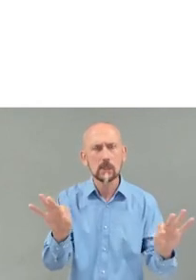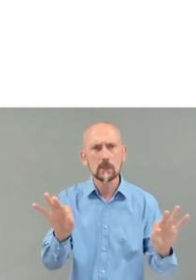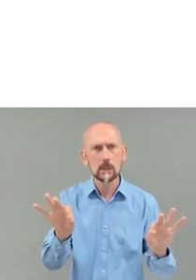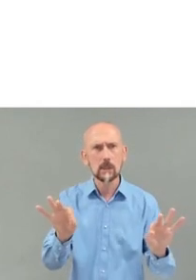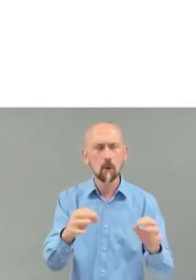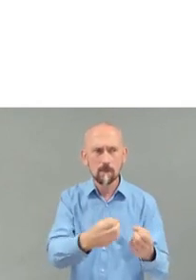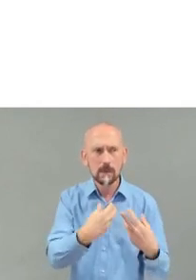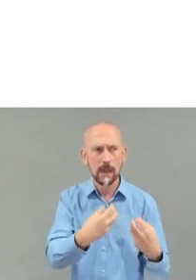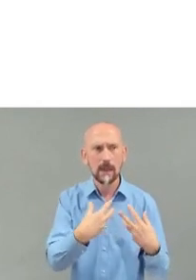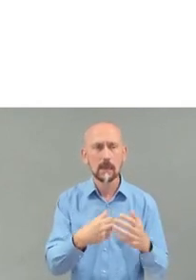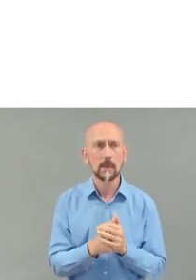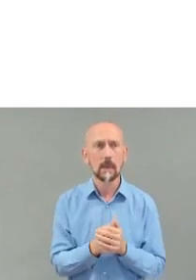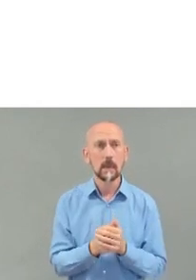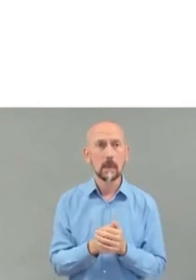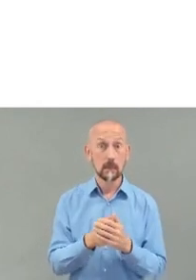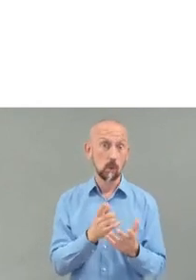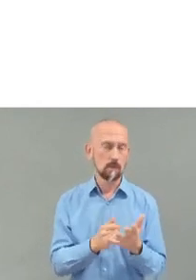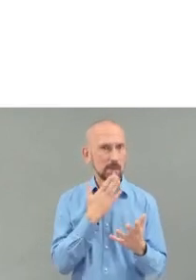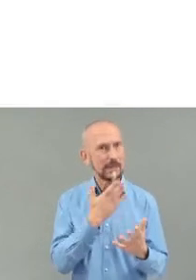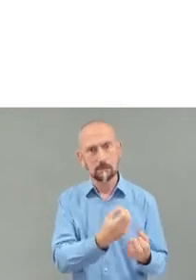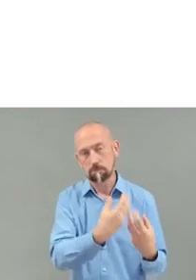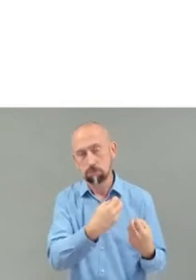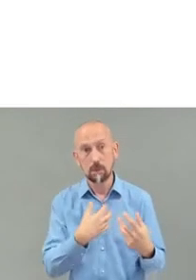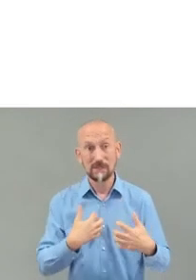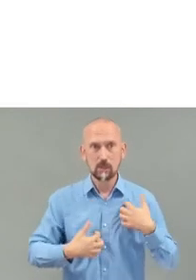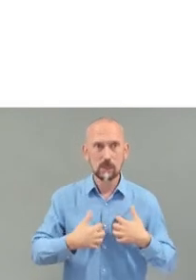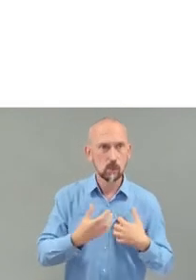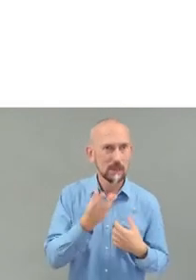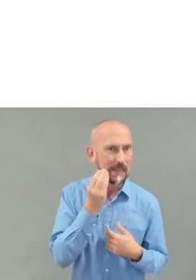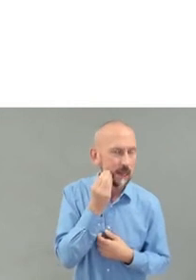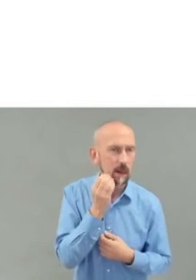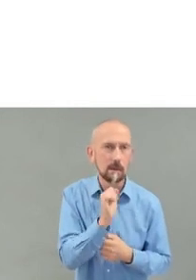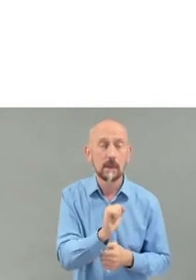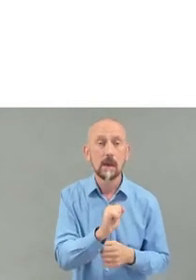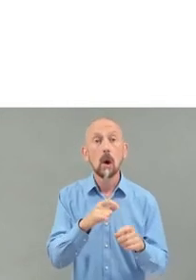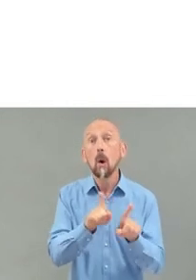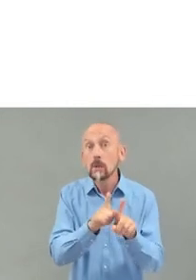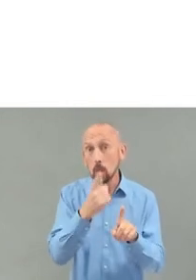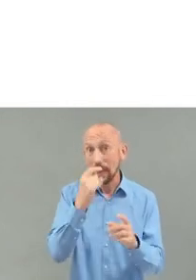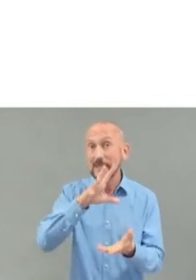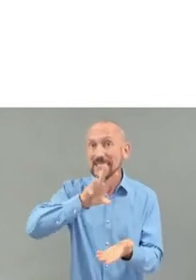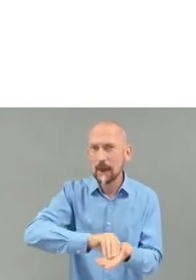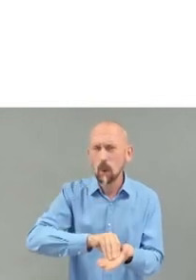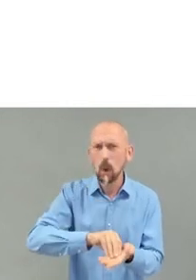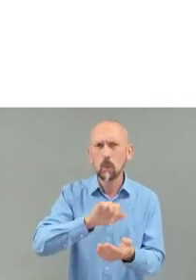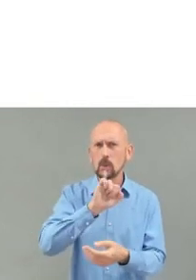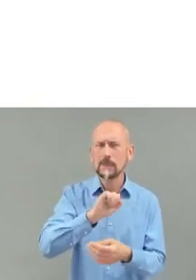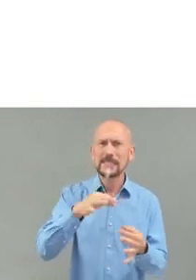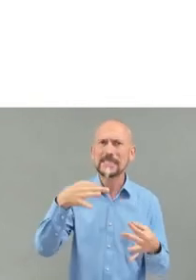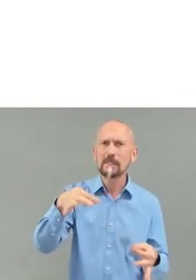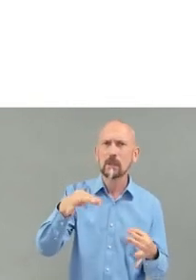interested to hear that, and we will look at that. And also download your certificate of attendance. So I think there's a link below the streaming